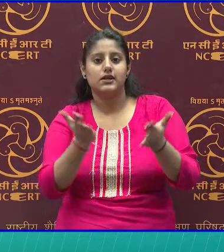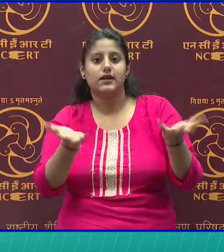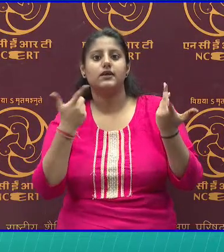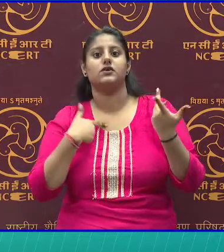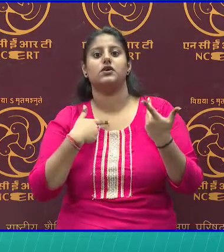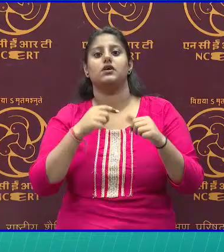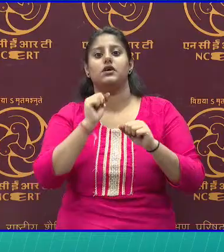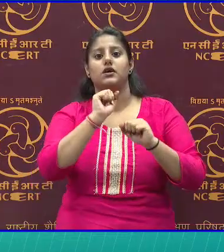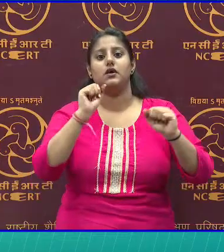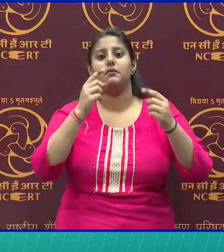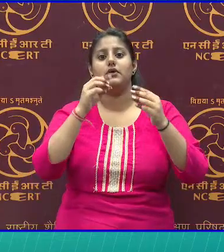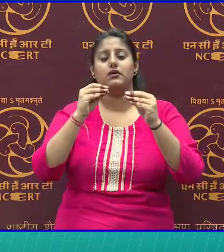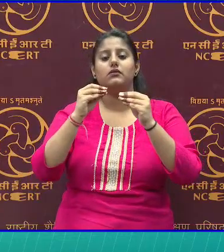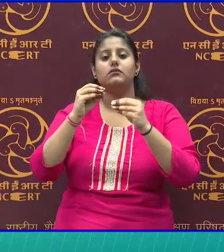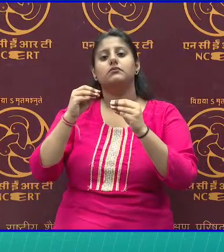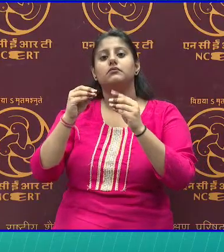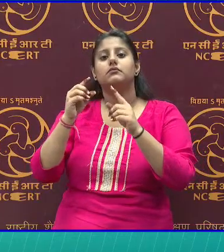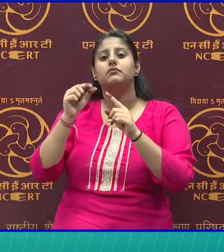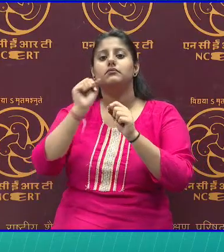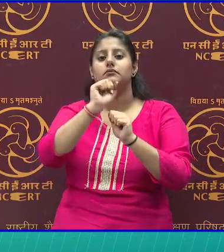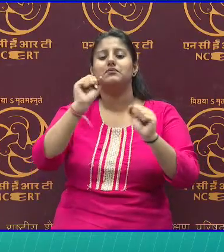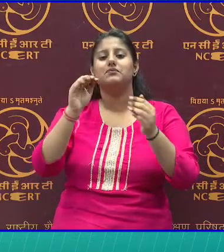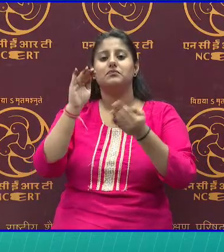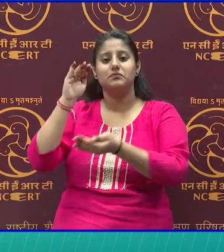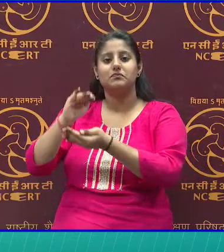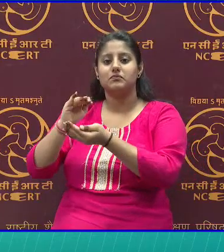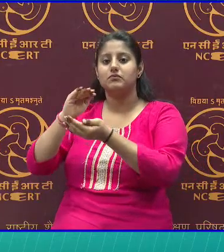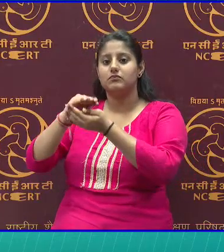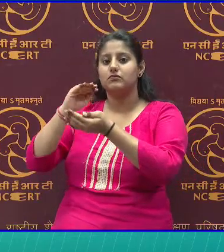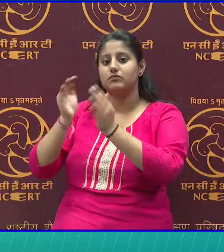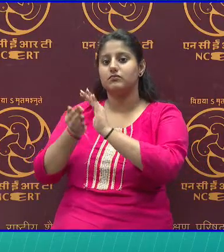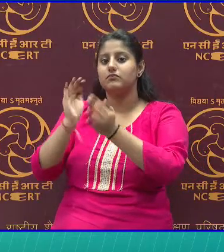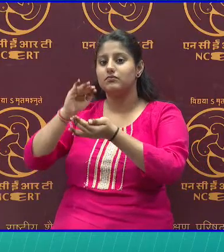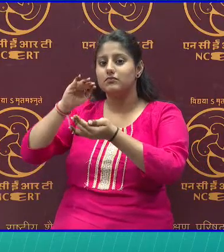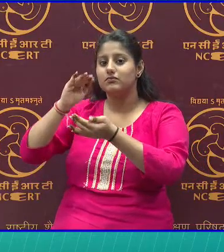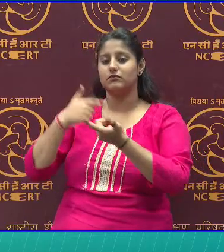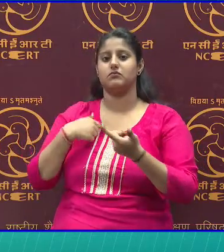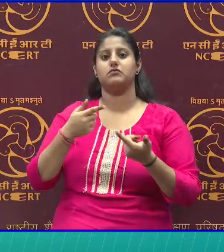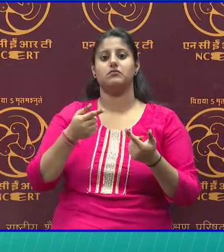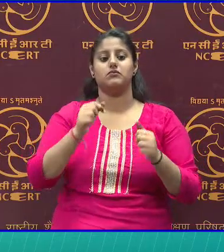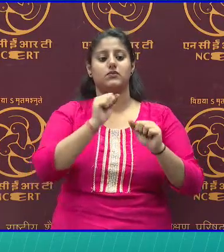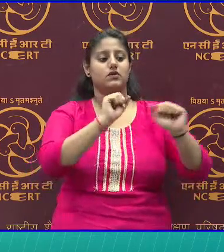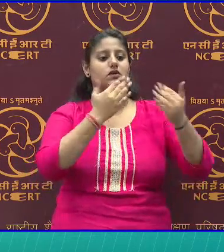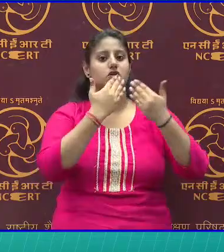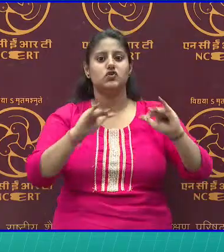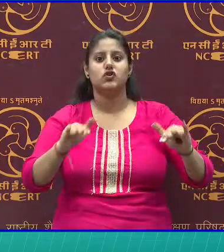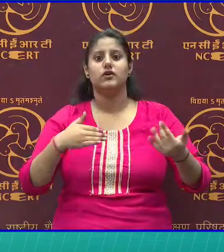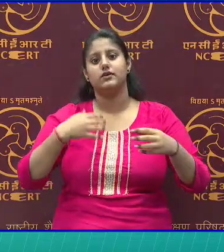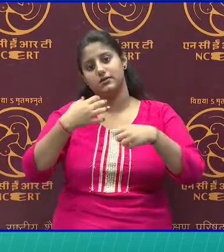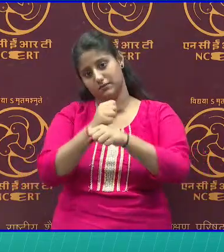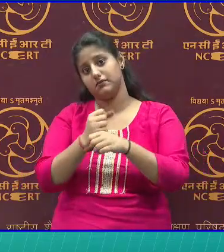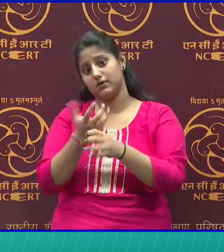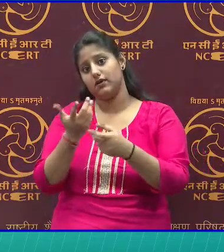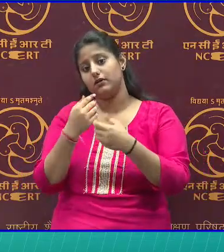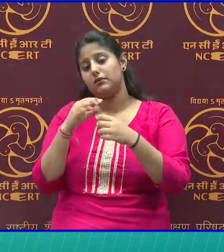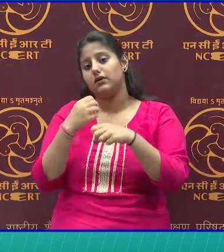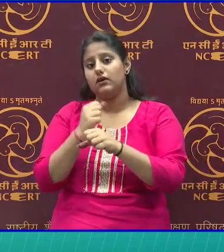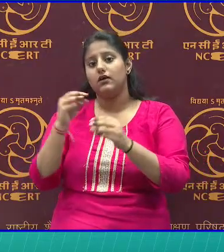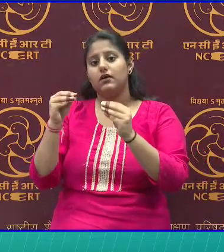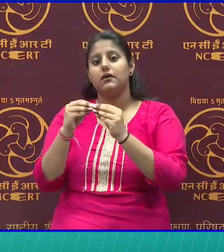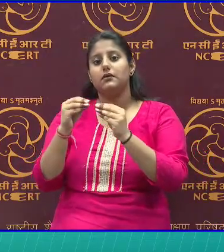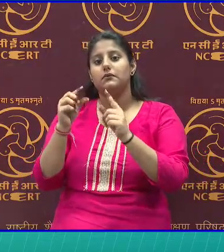certain money box, maybe in a locally available material. Children can create a money box, they can put some